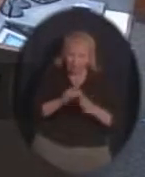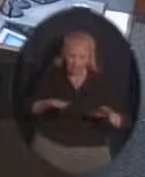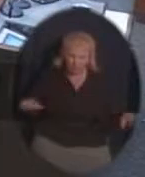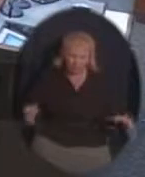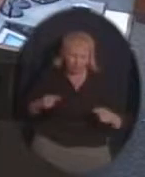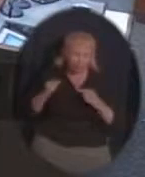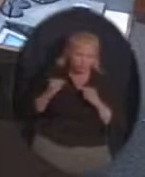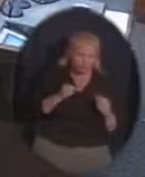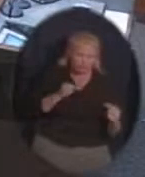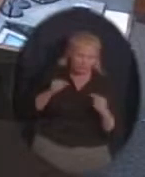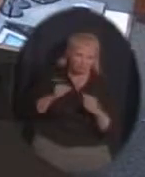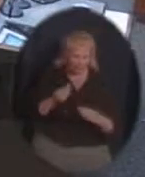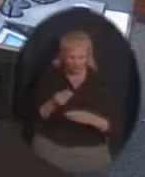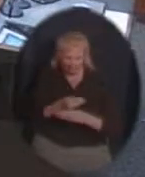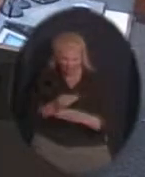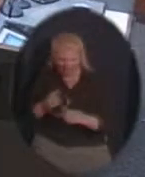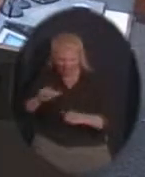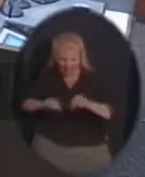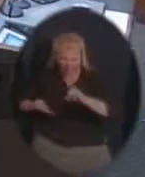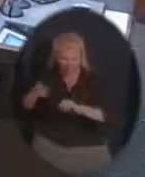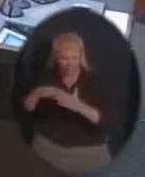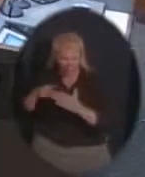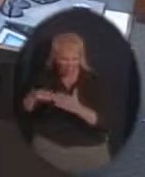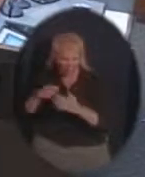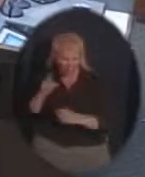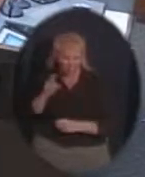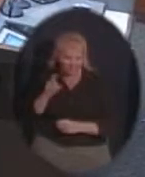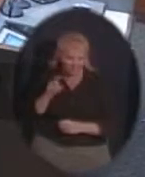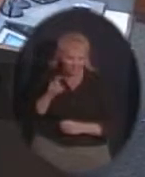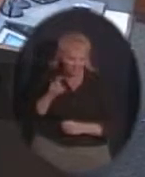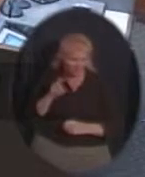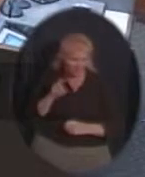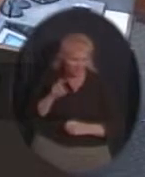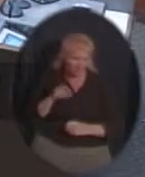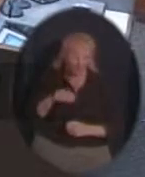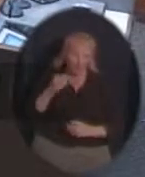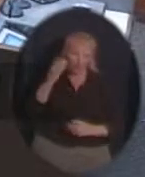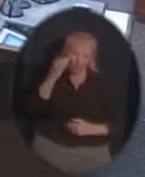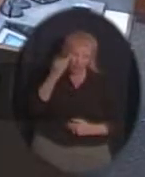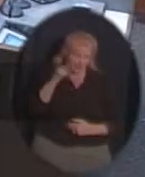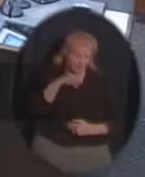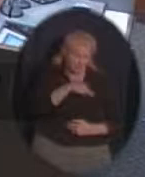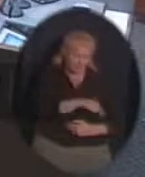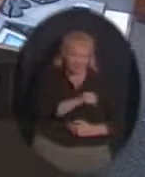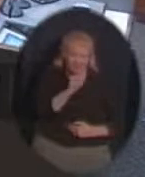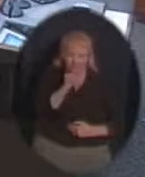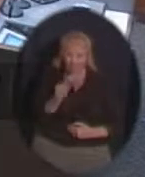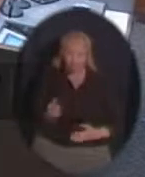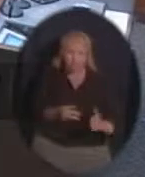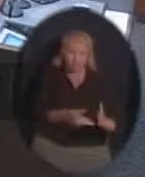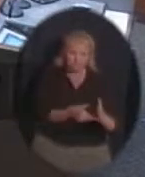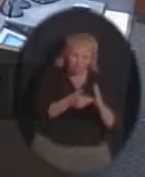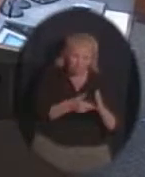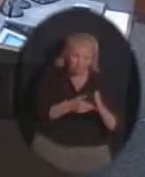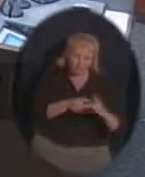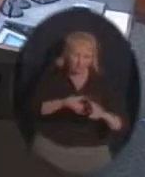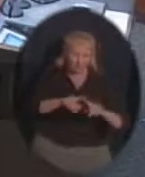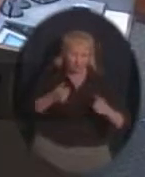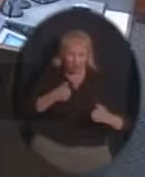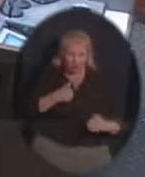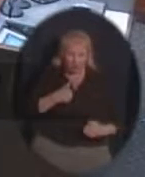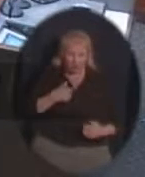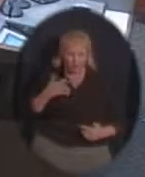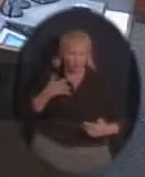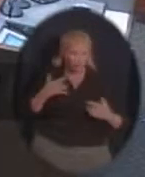a voluntary program. I think we're very clear about that. It is not mandatory. But I'm concerned about a child who opts